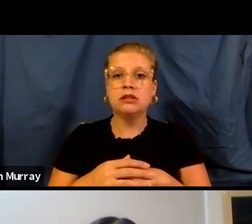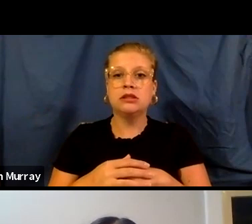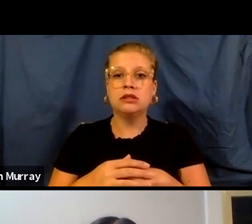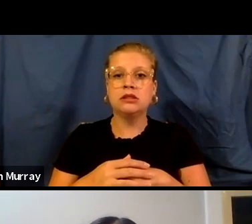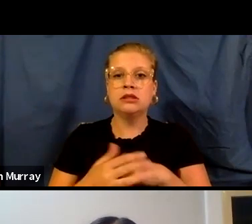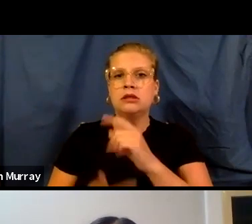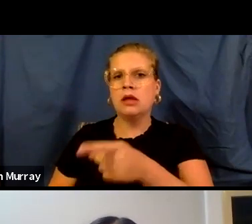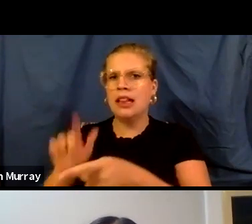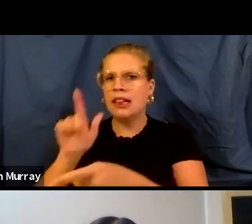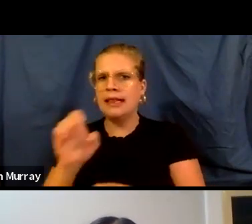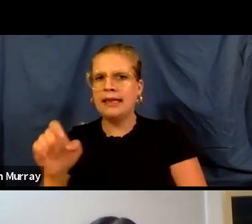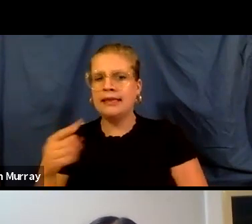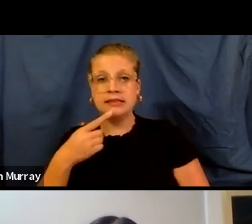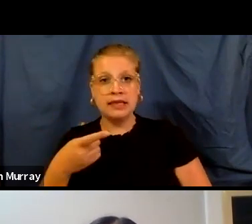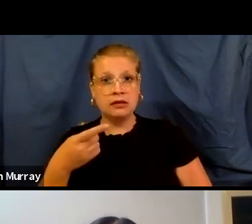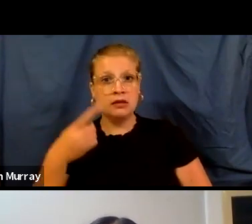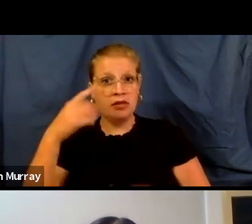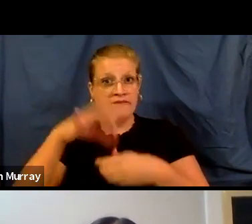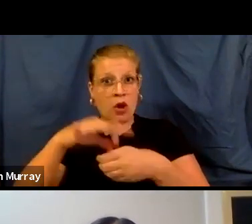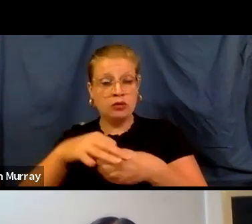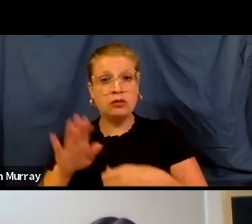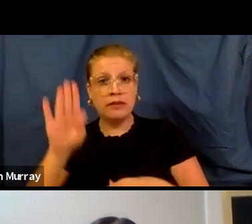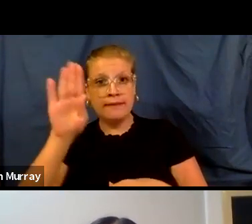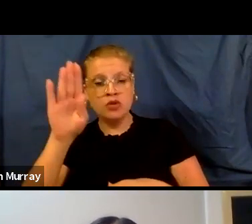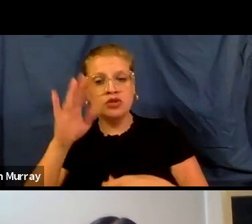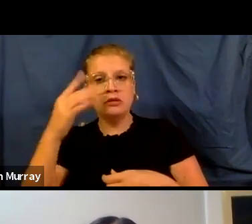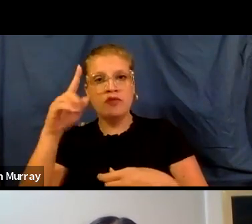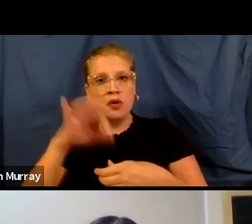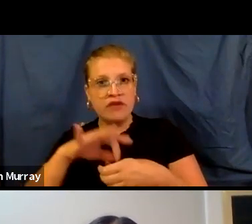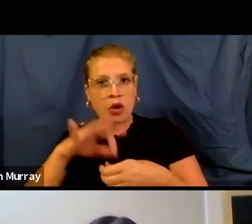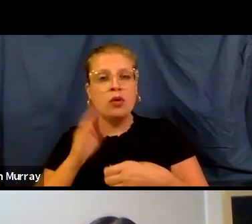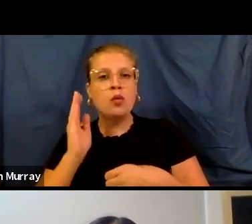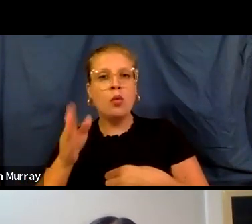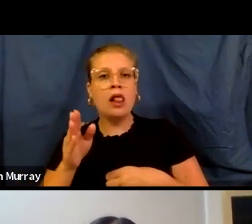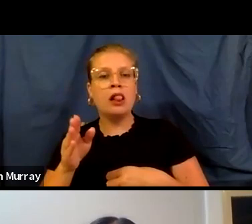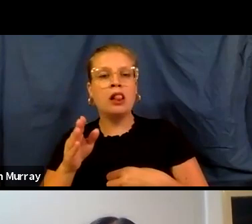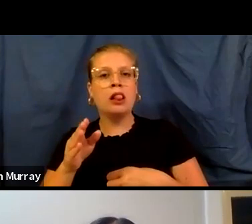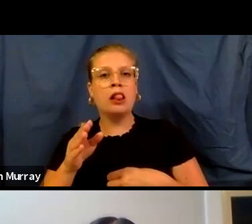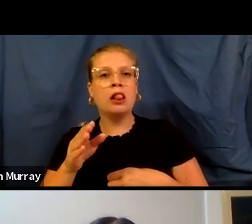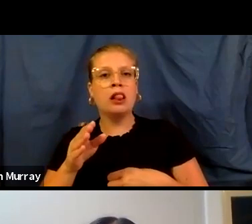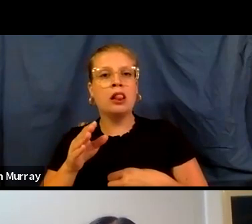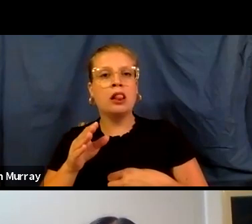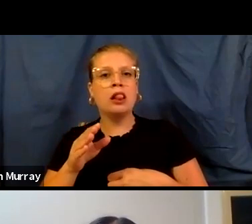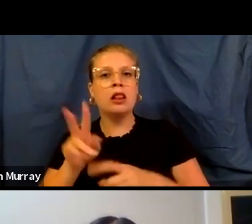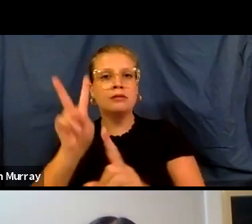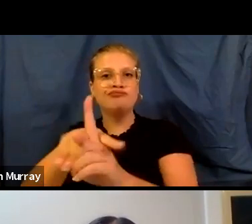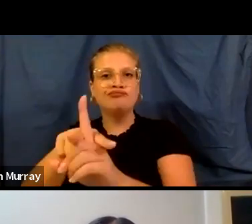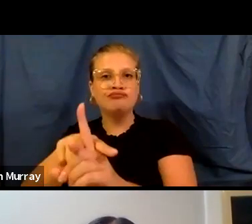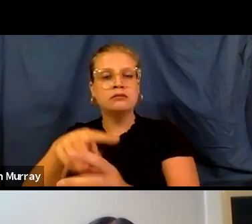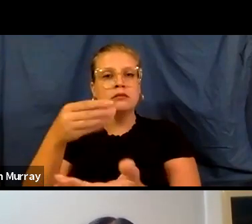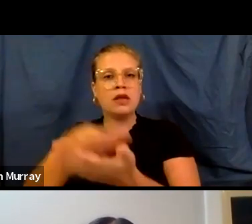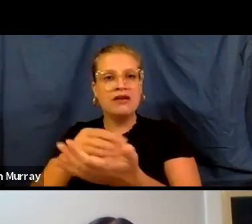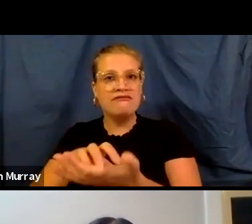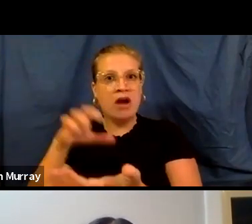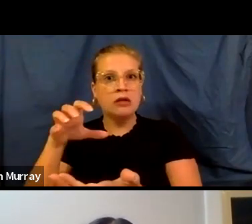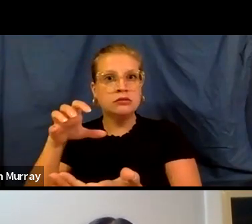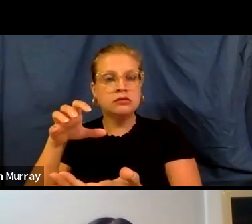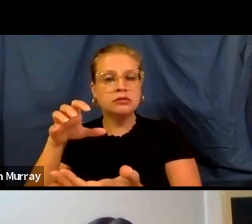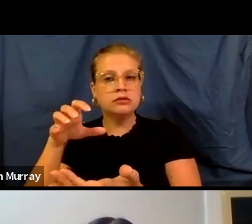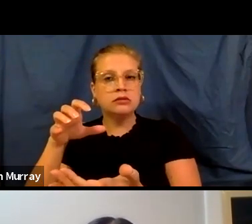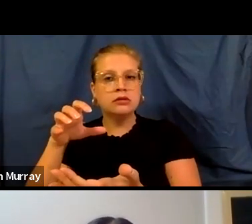So the motion, let's make the motion that we will allocate the funds.